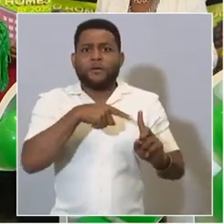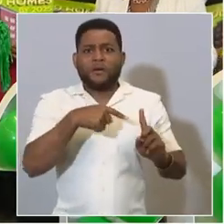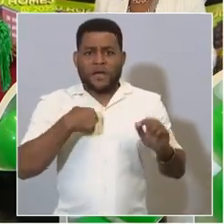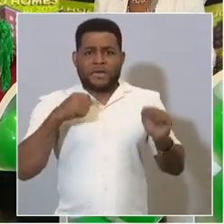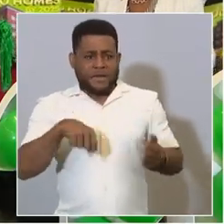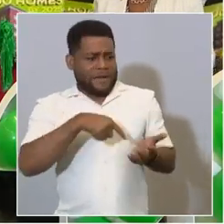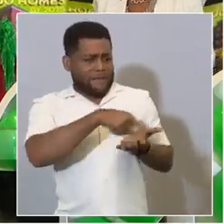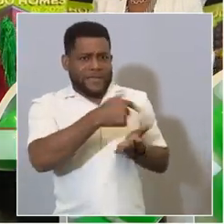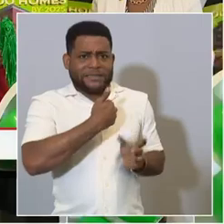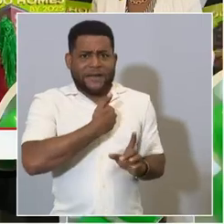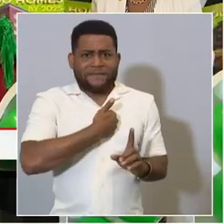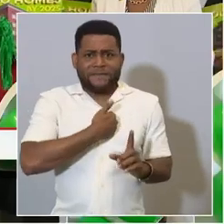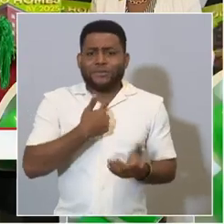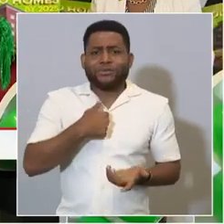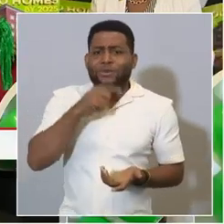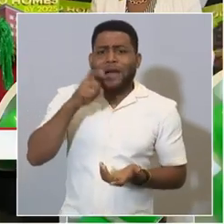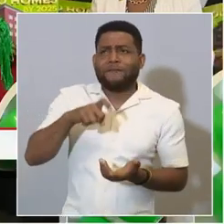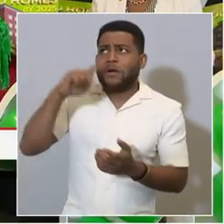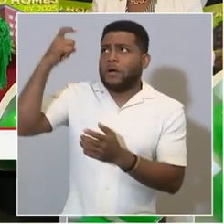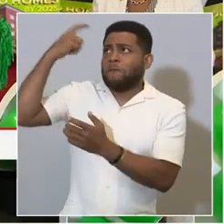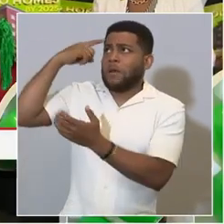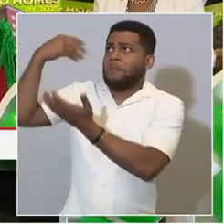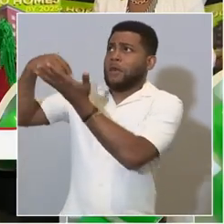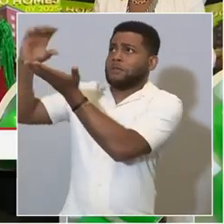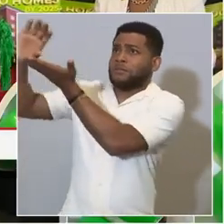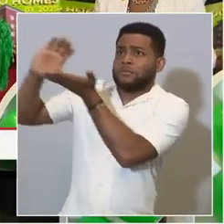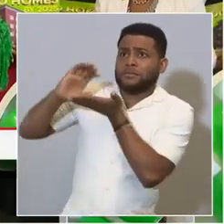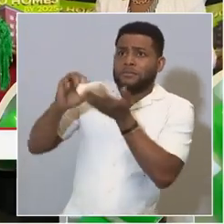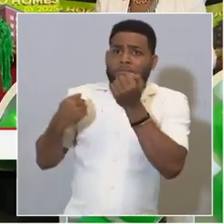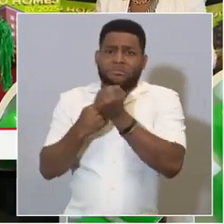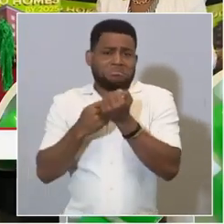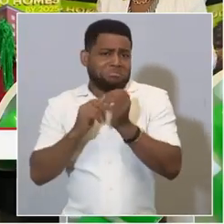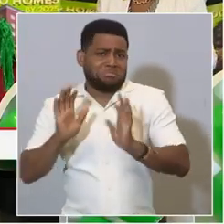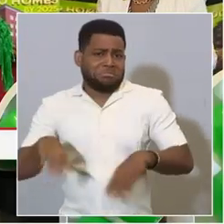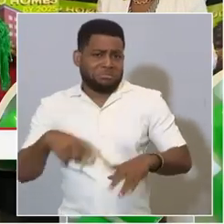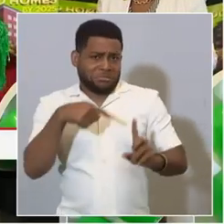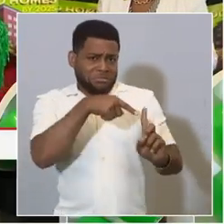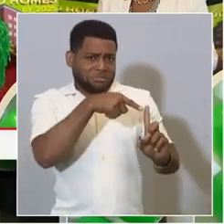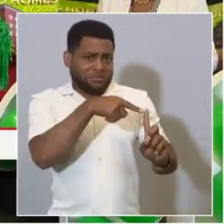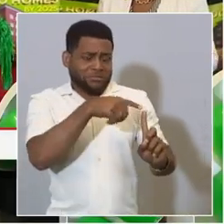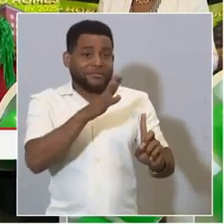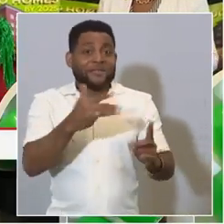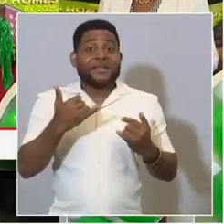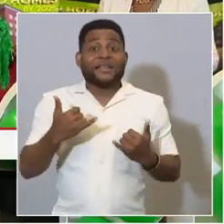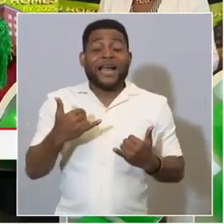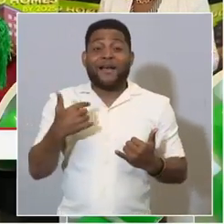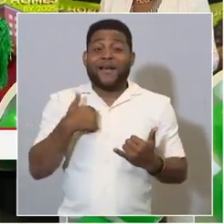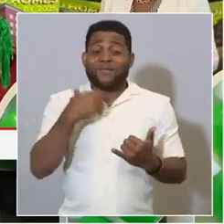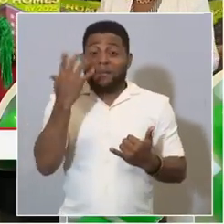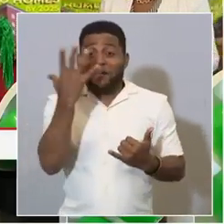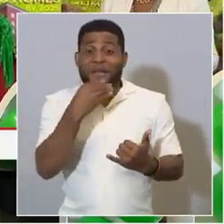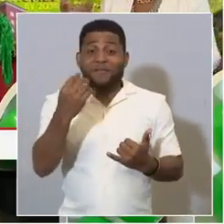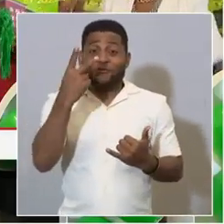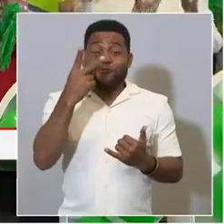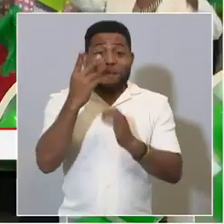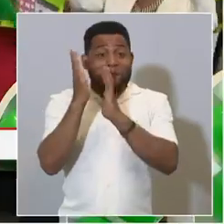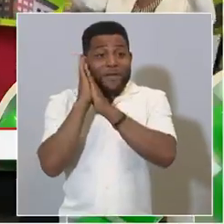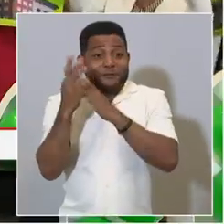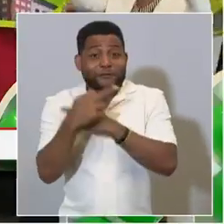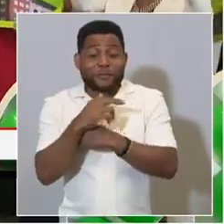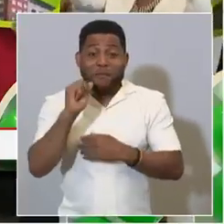blessing. We have a spacious 3-bedroom unit, and I am so grateful to remain in the District of Columbia with my